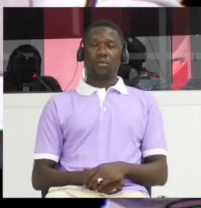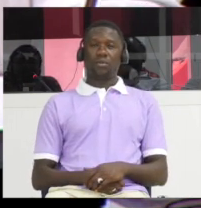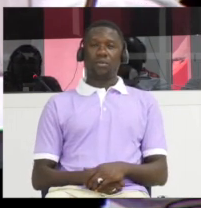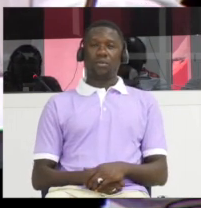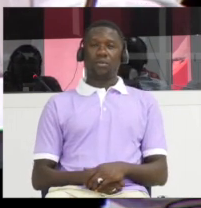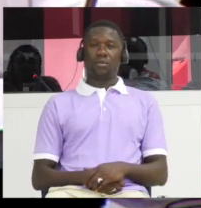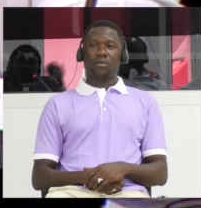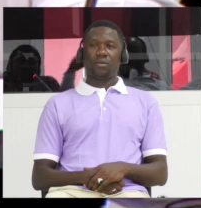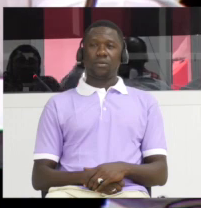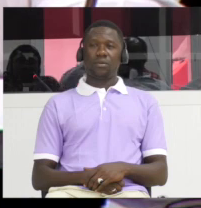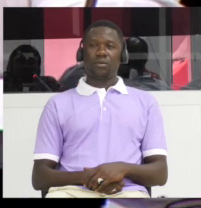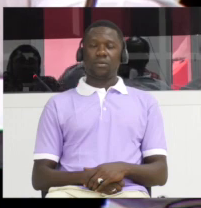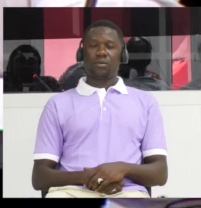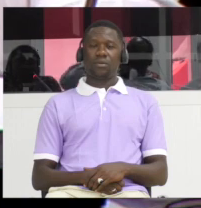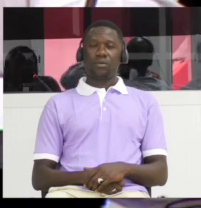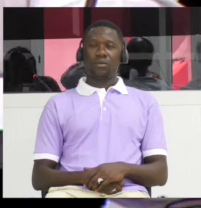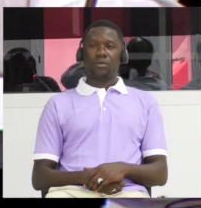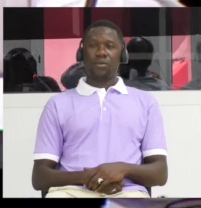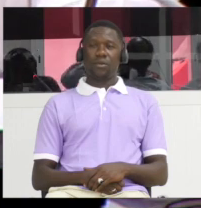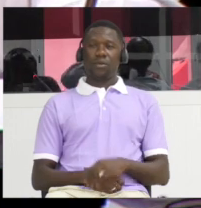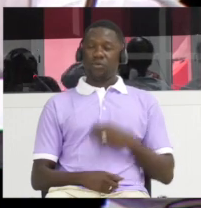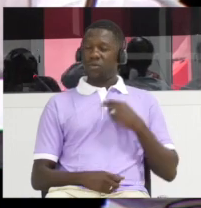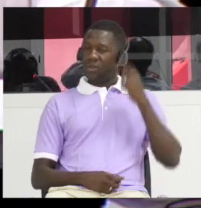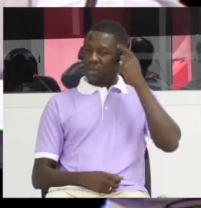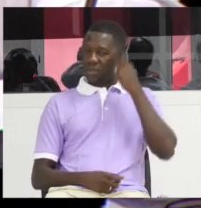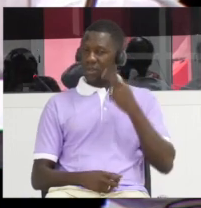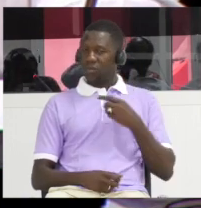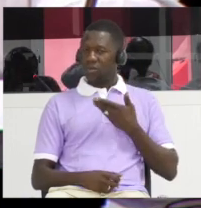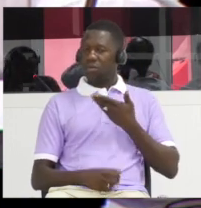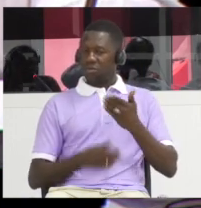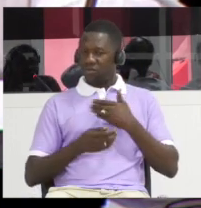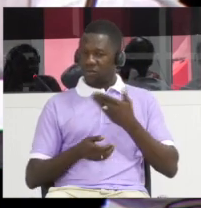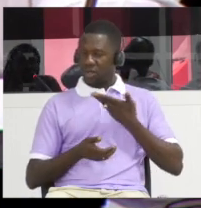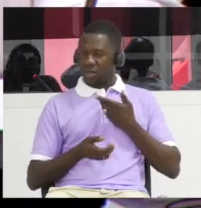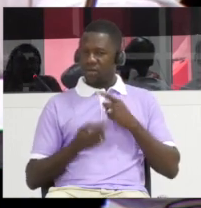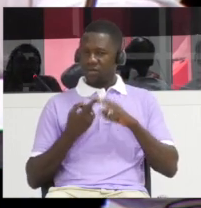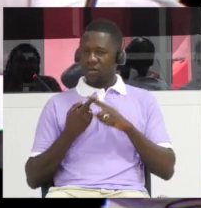because he had lost out to Sabali, and